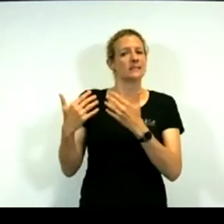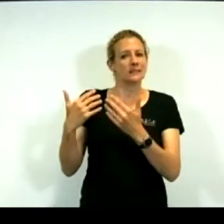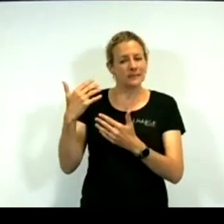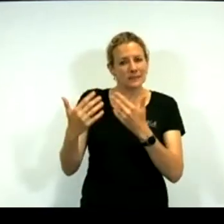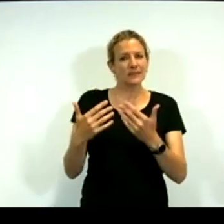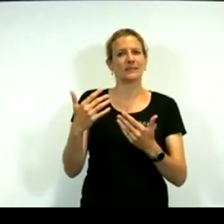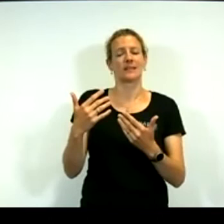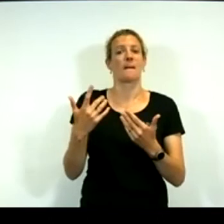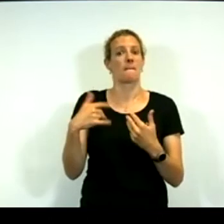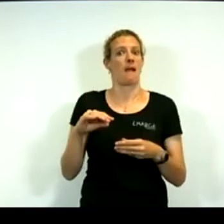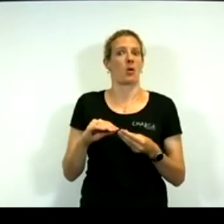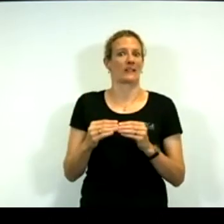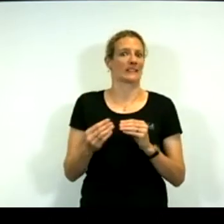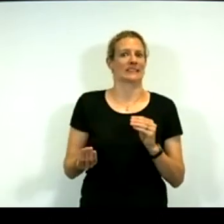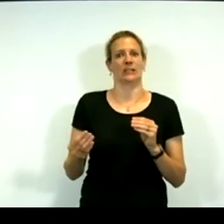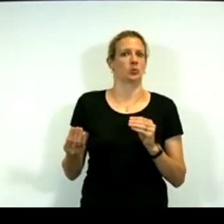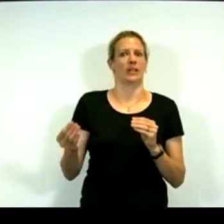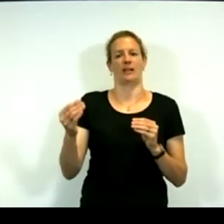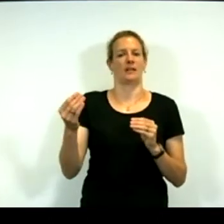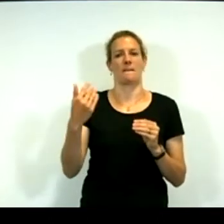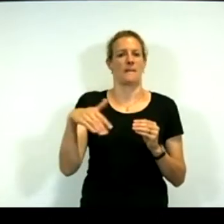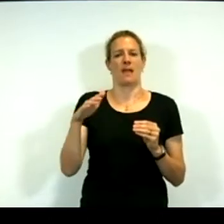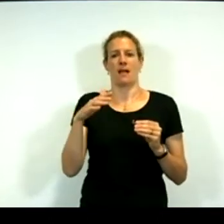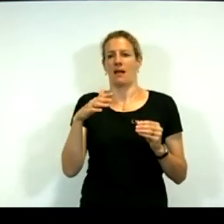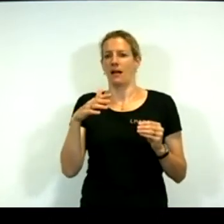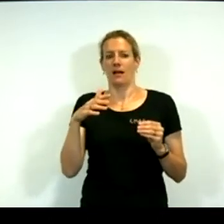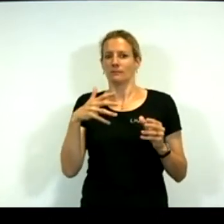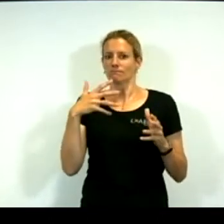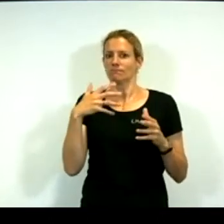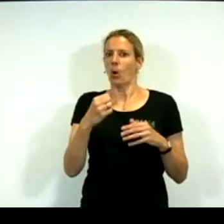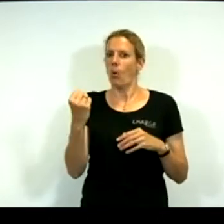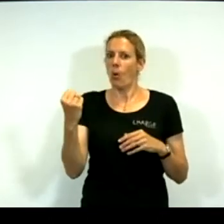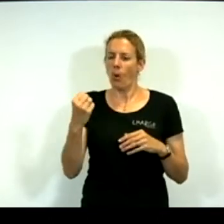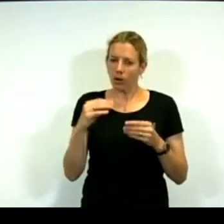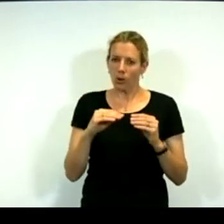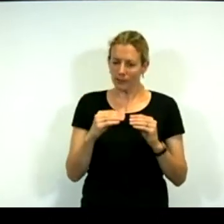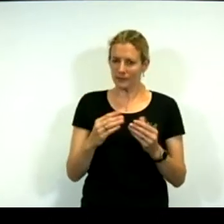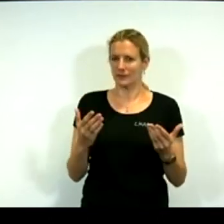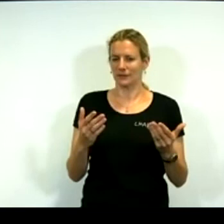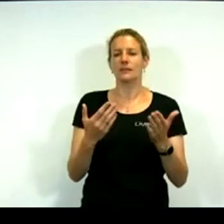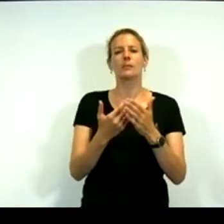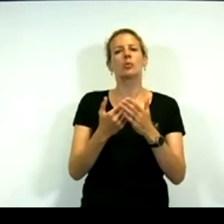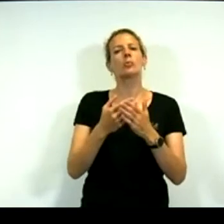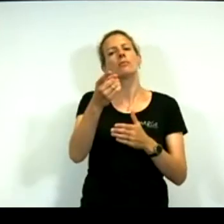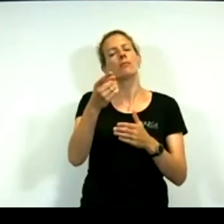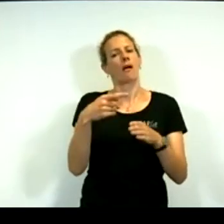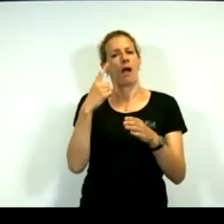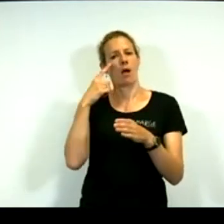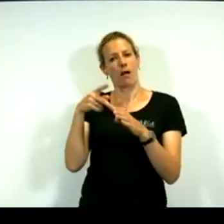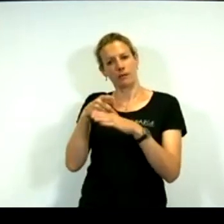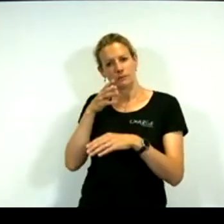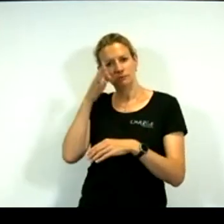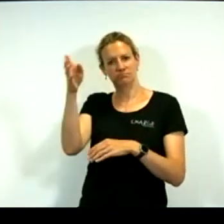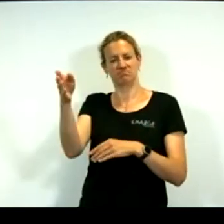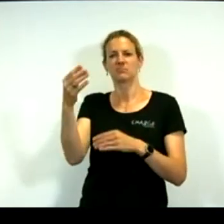it is. And, when you go to the ophthalmologist, they don't have a lot of time. They don't